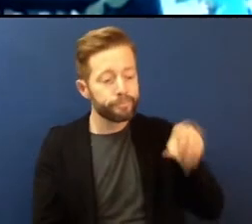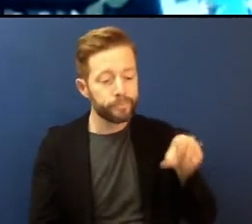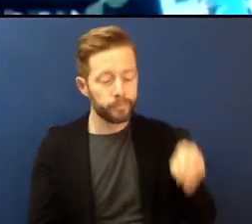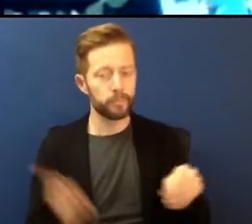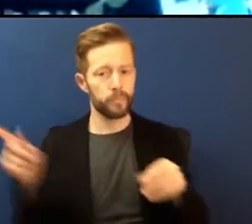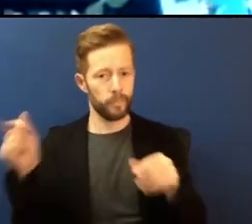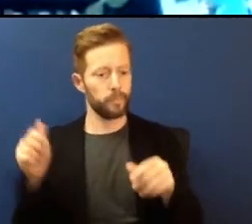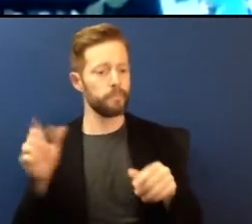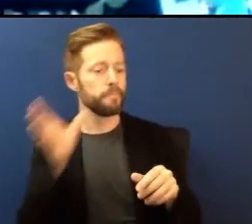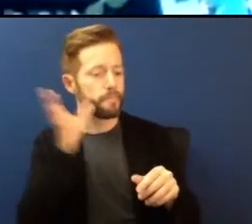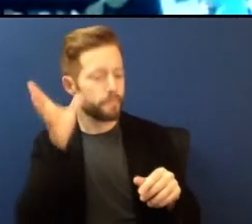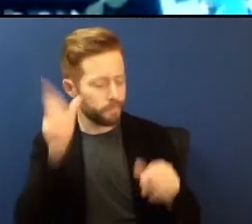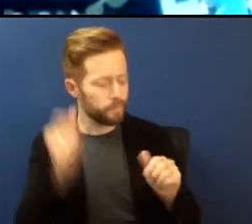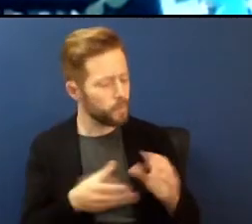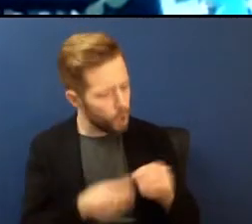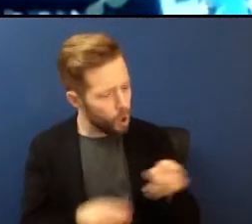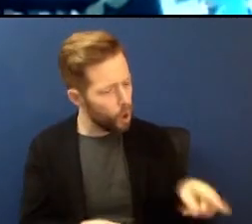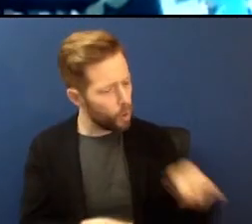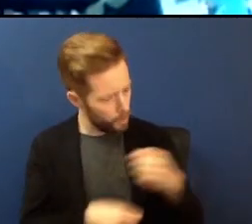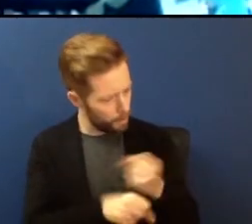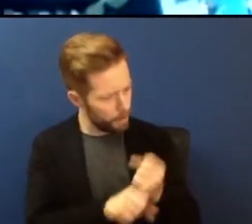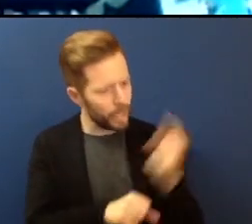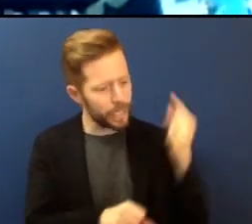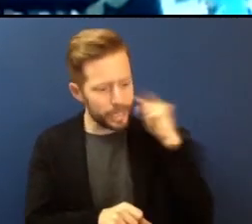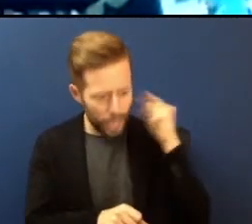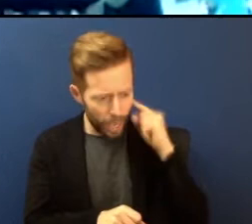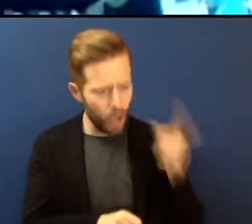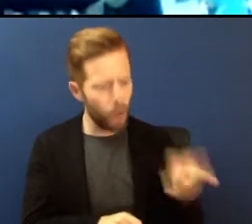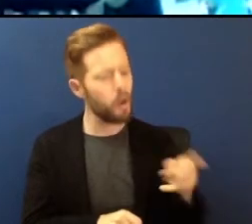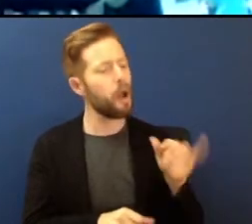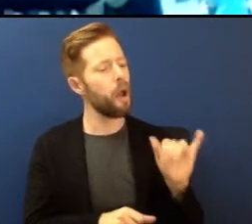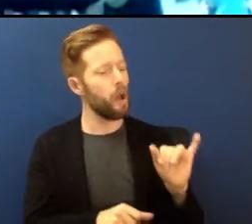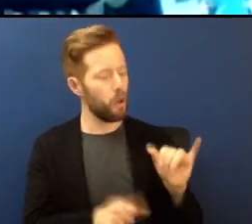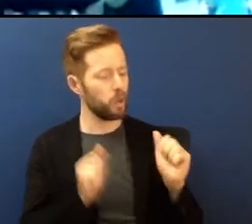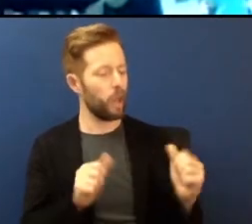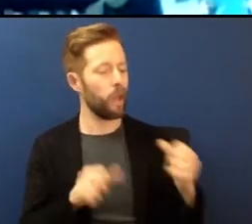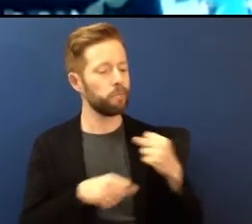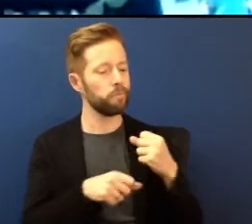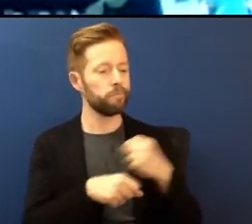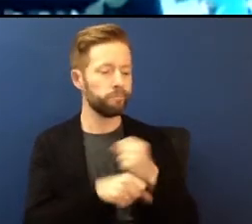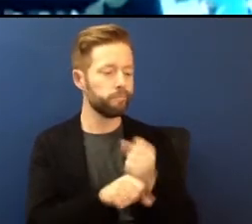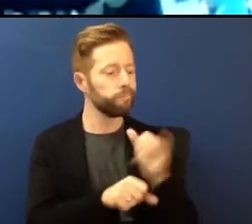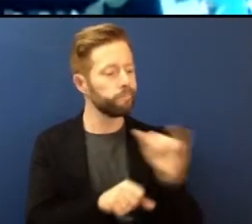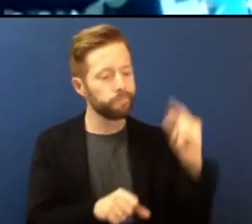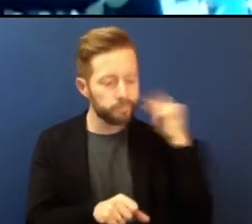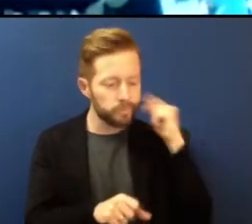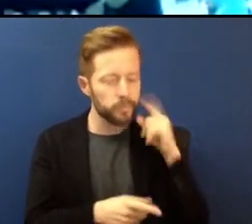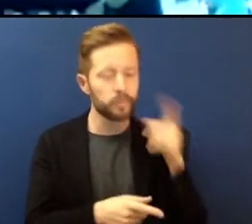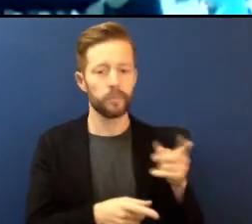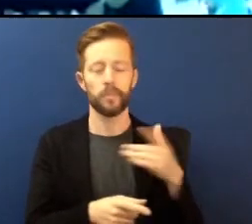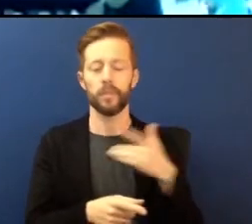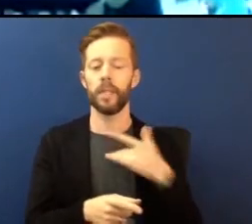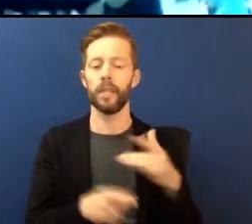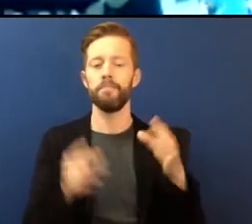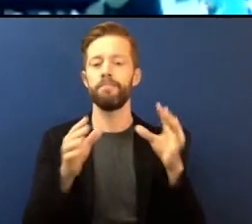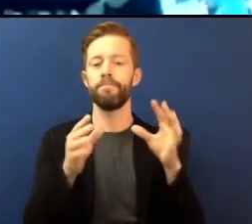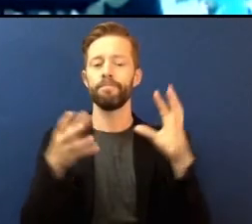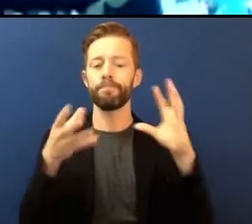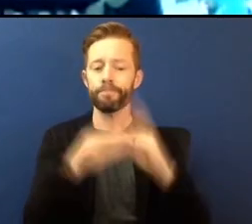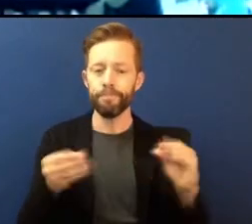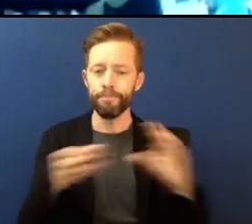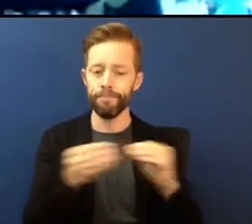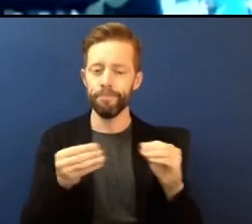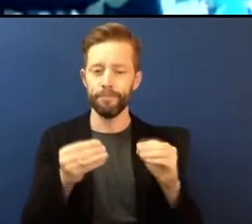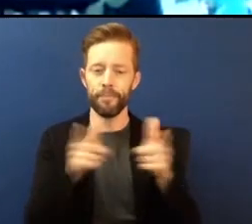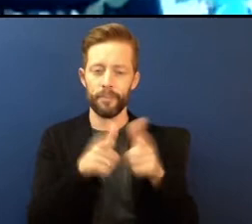Oh, look, you squeezed it, it's squishy, it made a sound. And you can imitate the sound. So children really learn language best when you connect